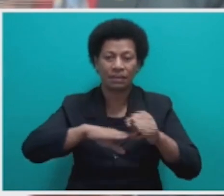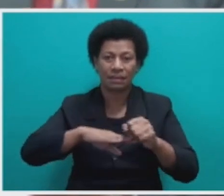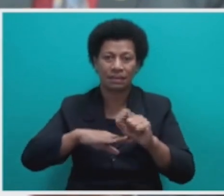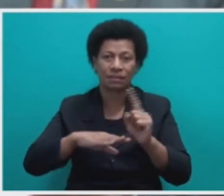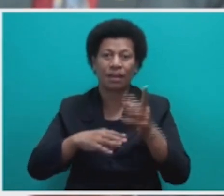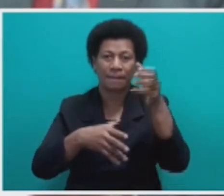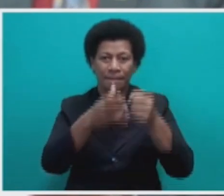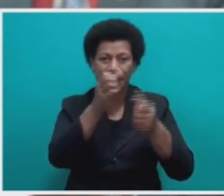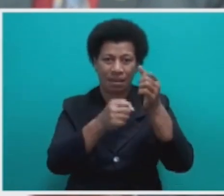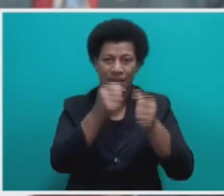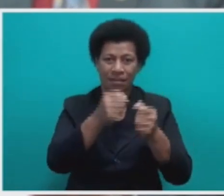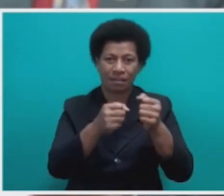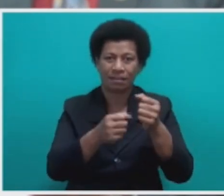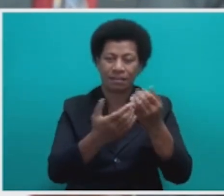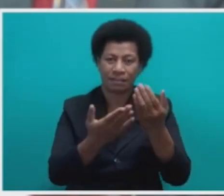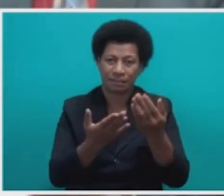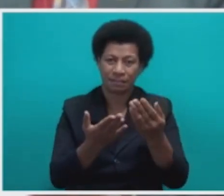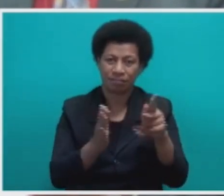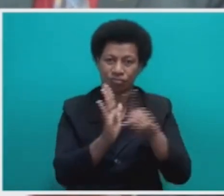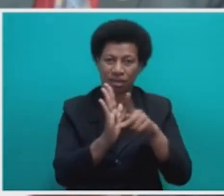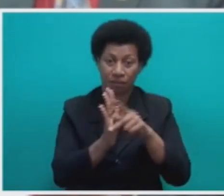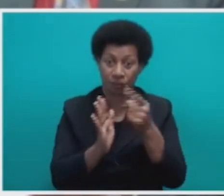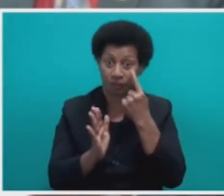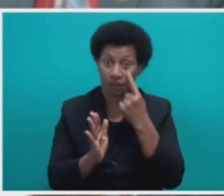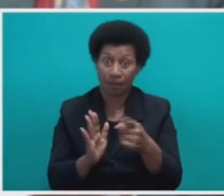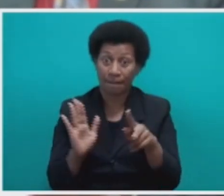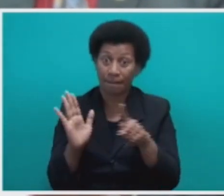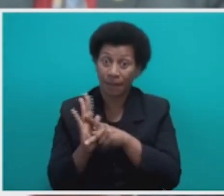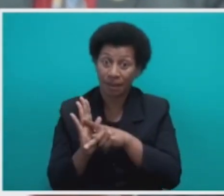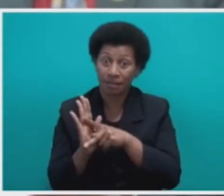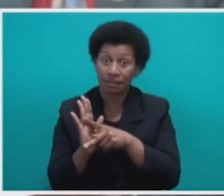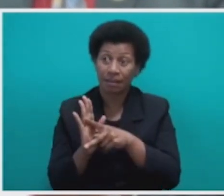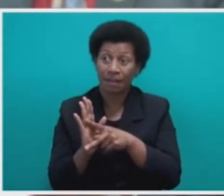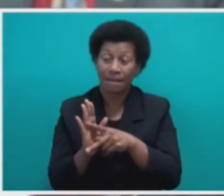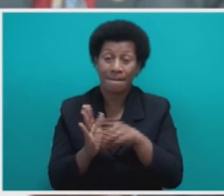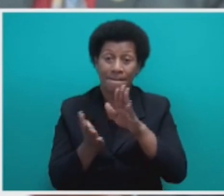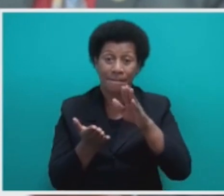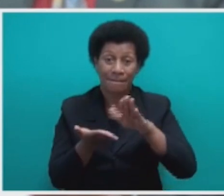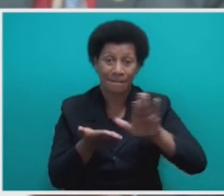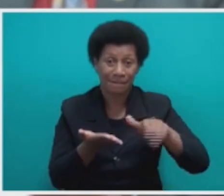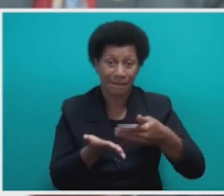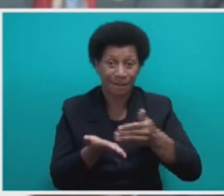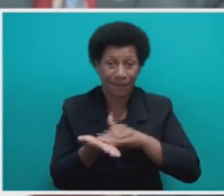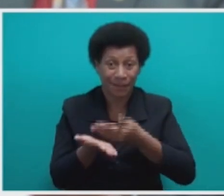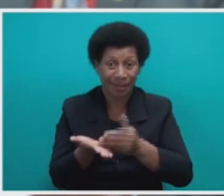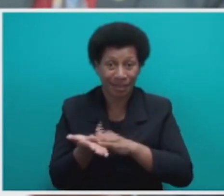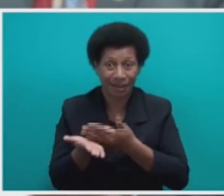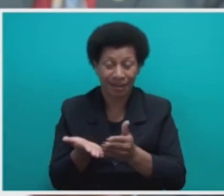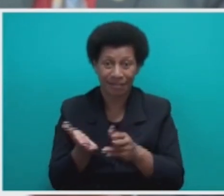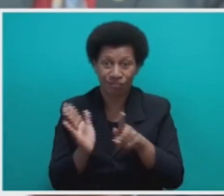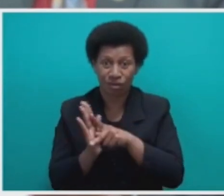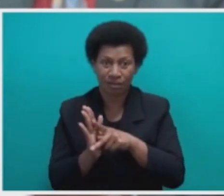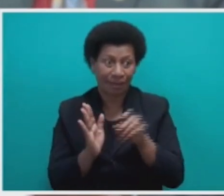company, and look at the prices of milk, butter and all that for the last, until that 10-year